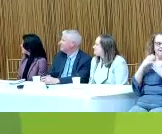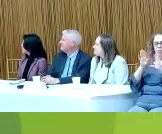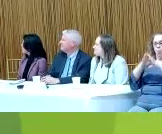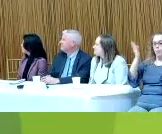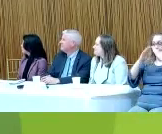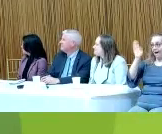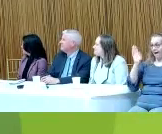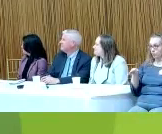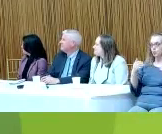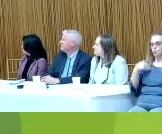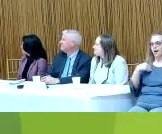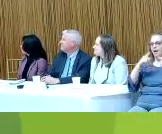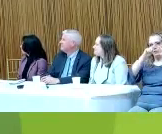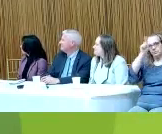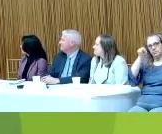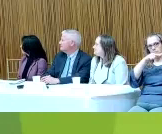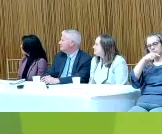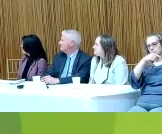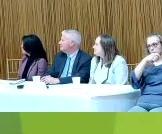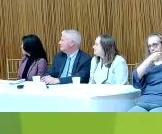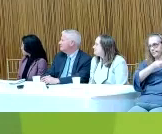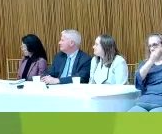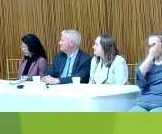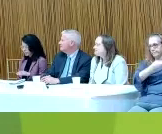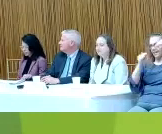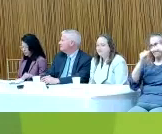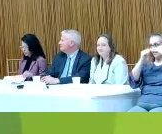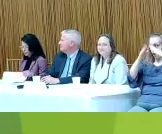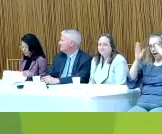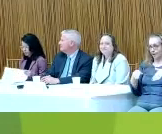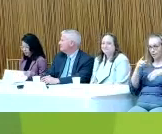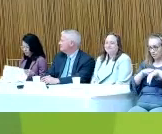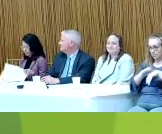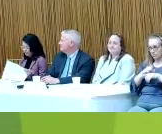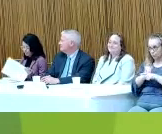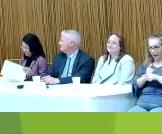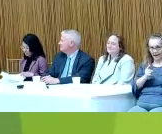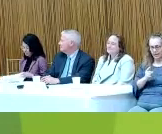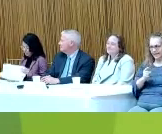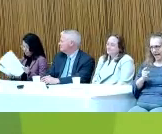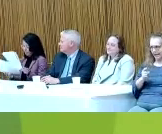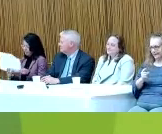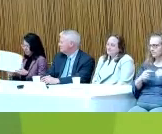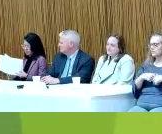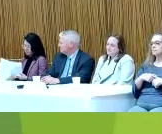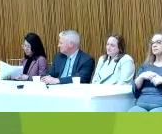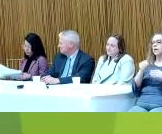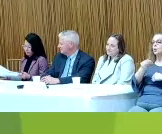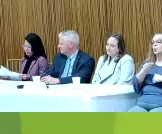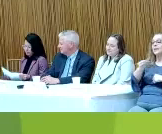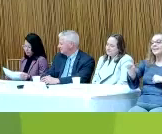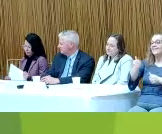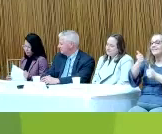housing notice yes okay you give your fair housing notice to every